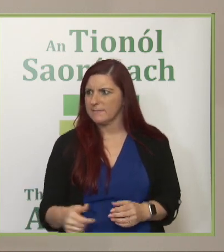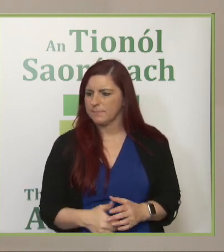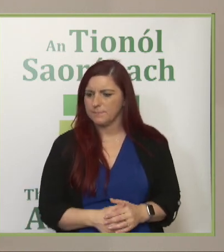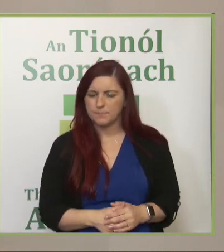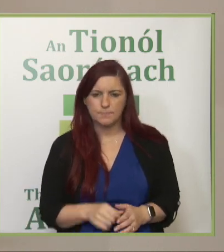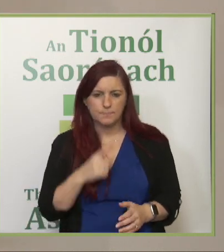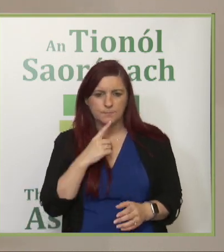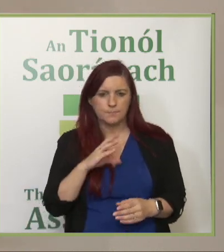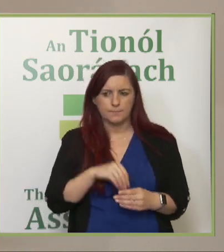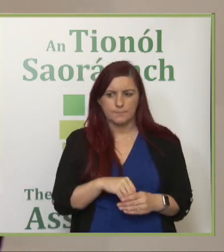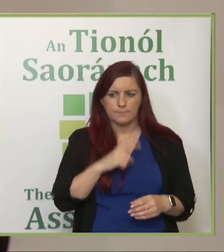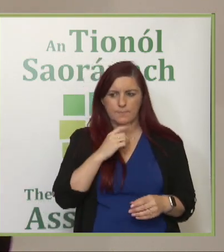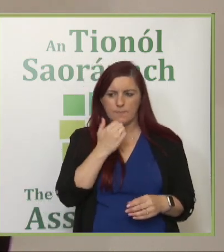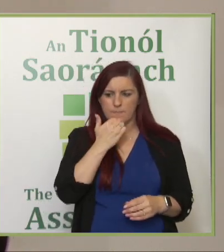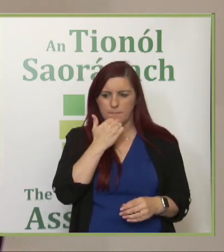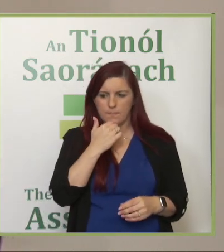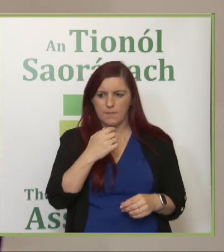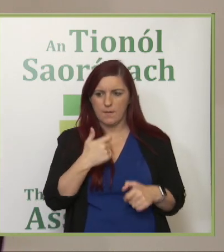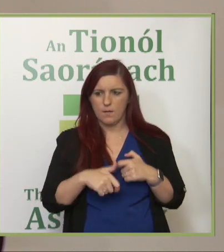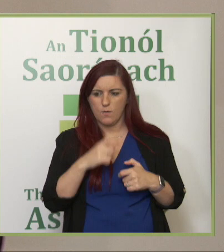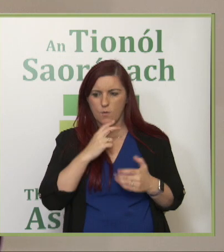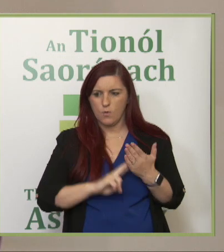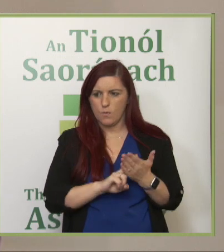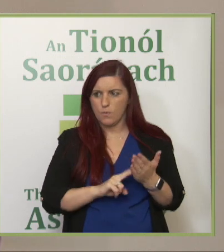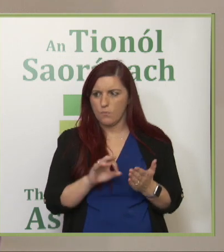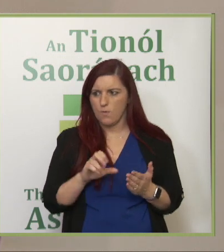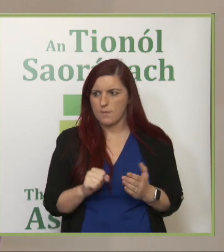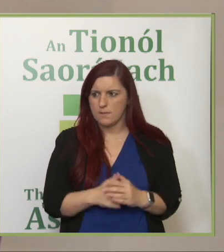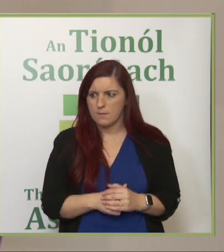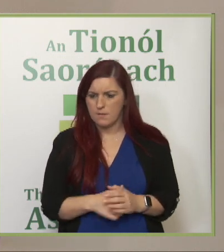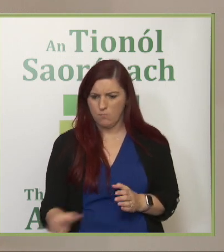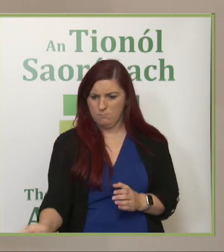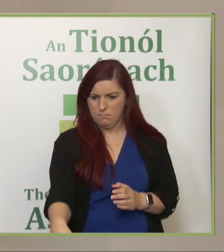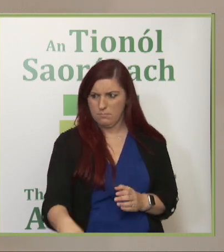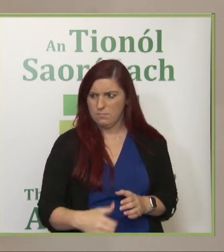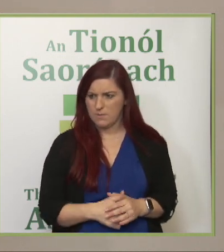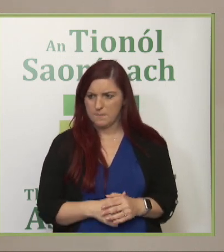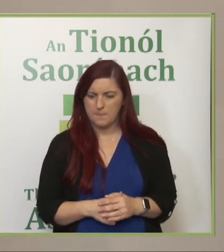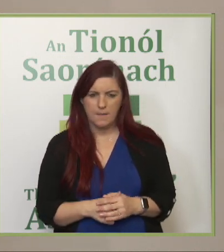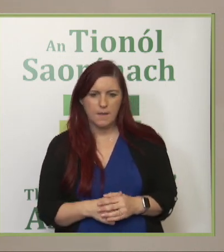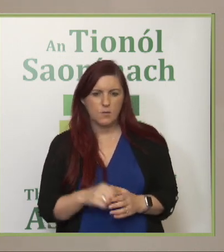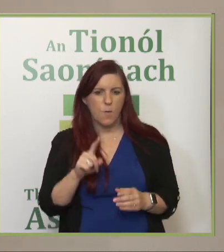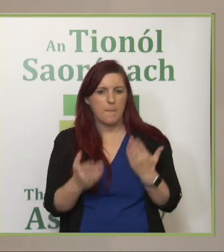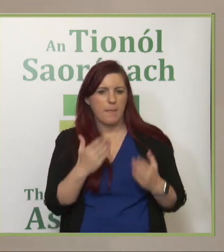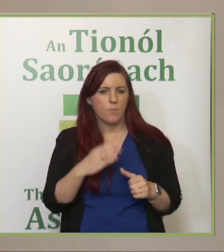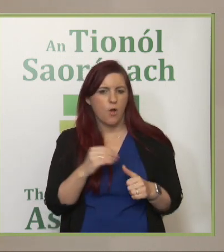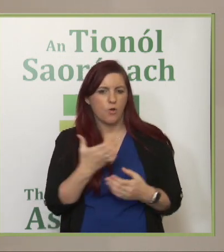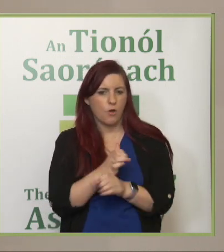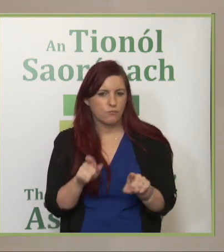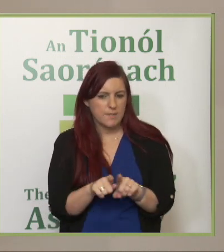and over are very unlikely to use drugs, and generally speaking, we only can monitor trends and compare ourselves with other countries for this